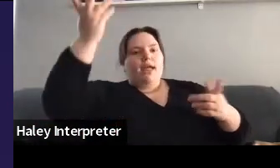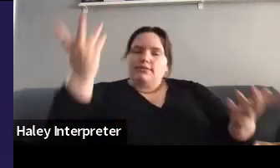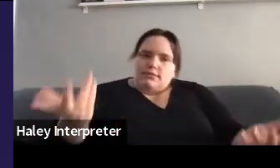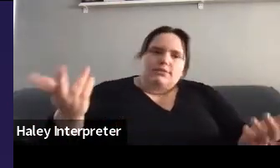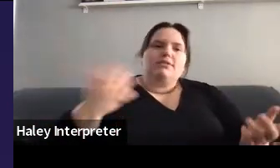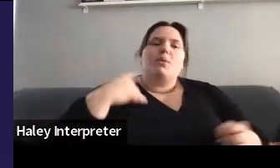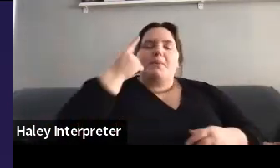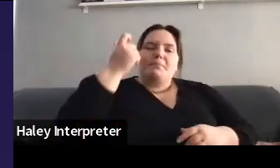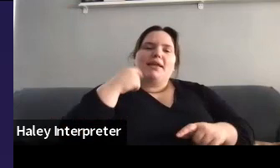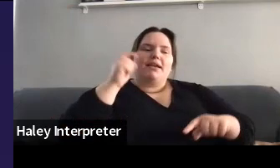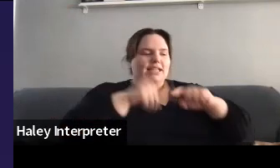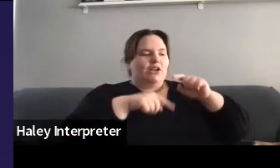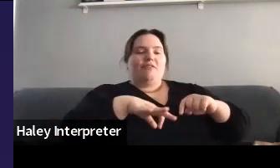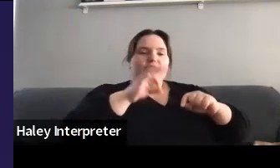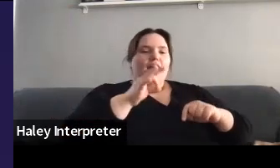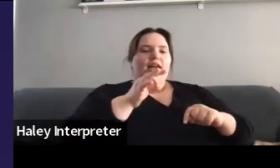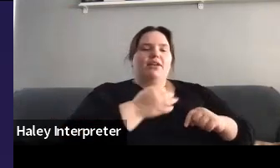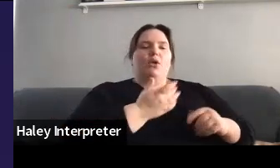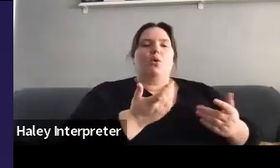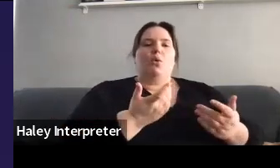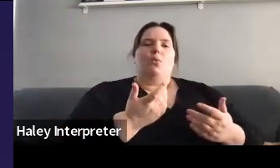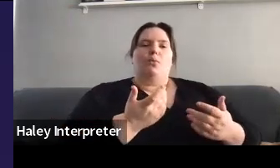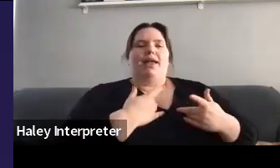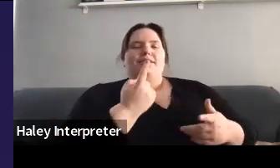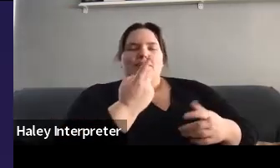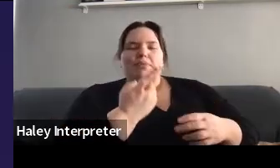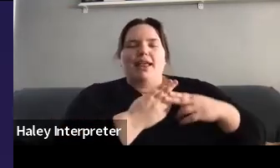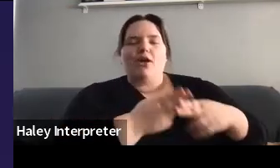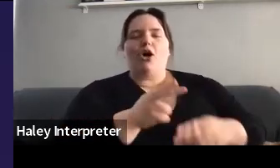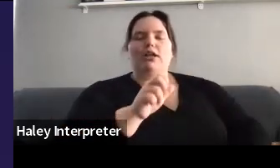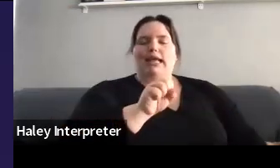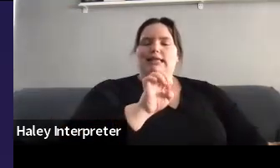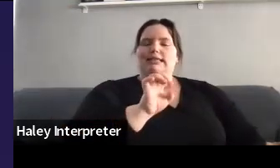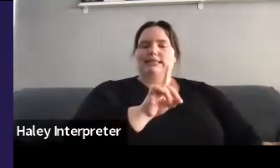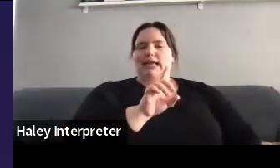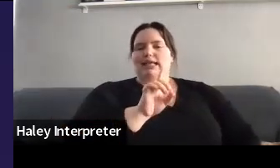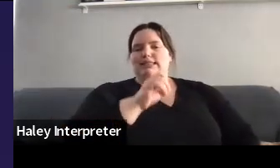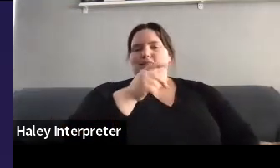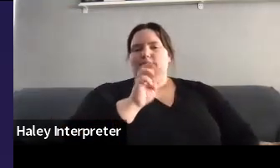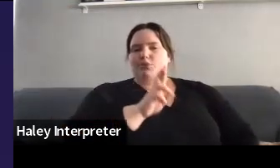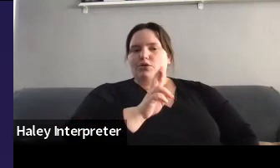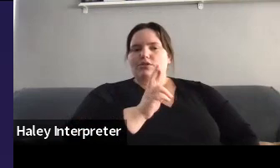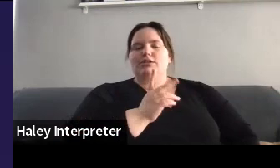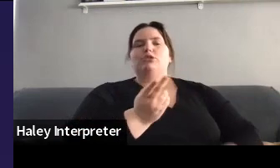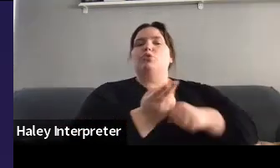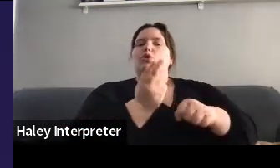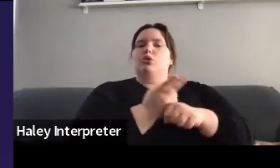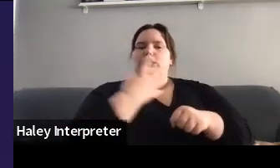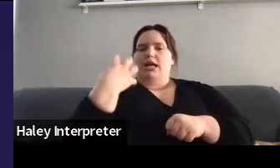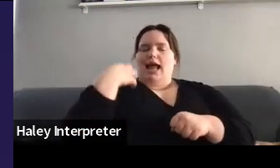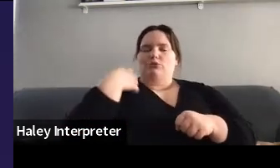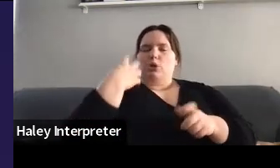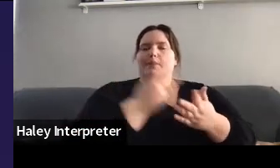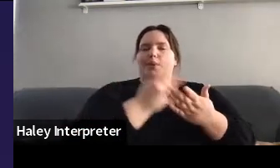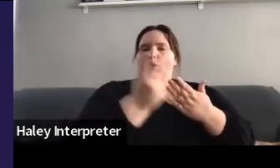Because I wasn't able to find it. We do have a product called the Sand Dipper that is used in our recreation program